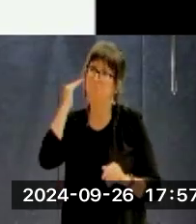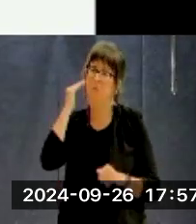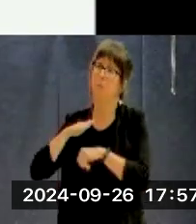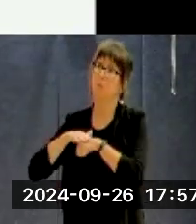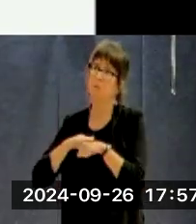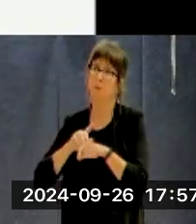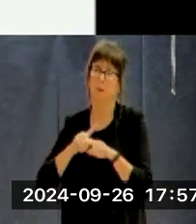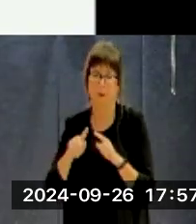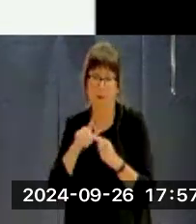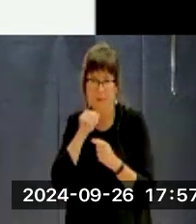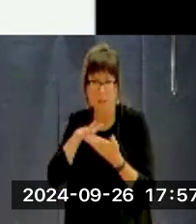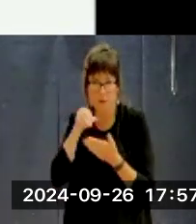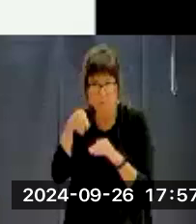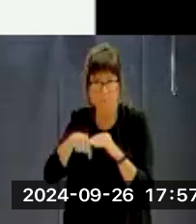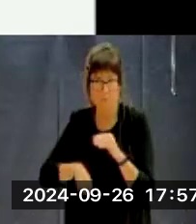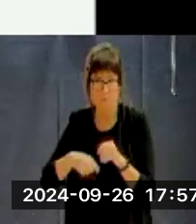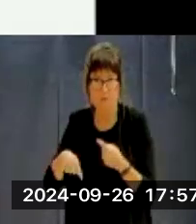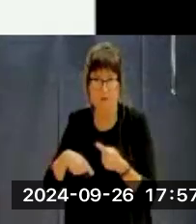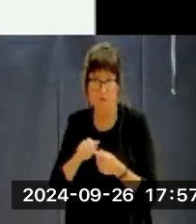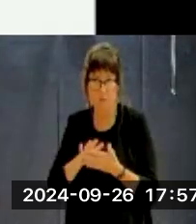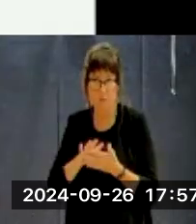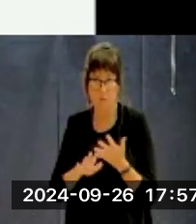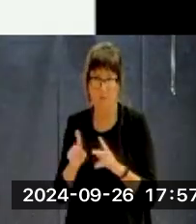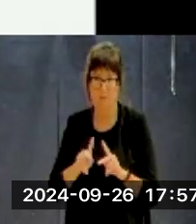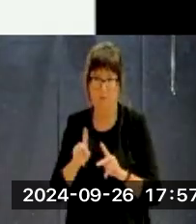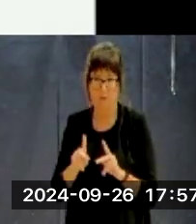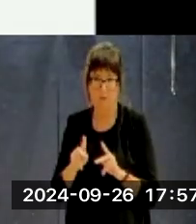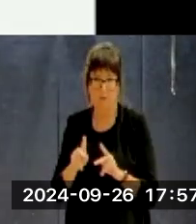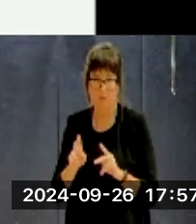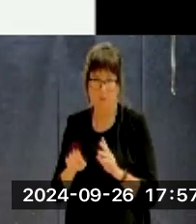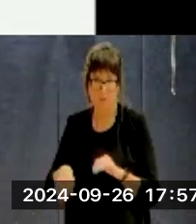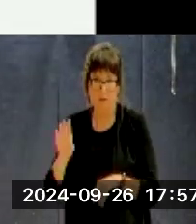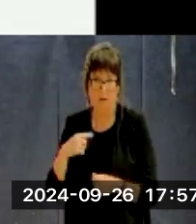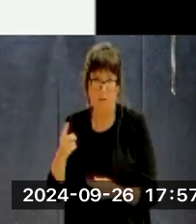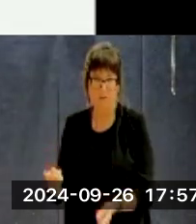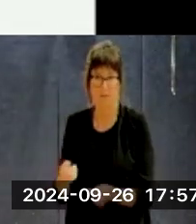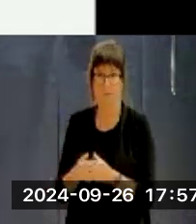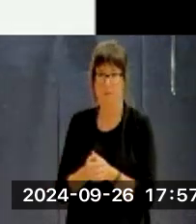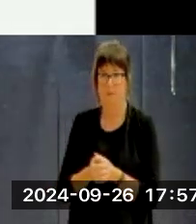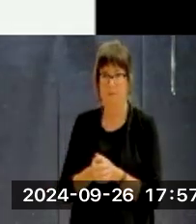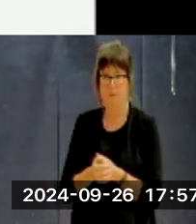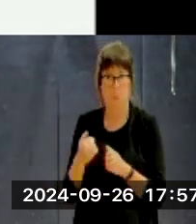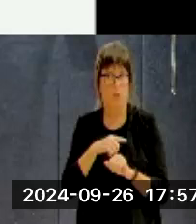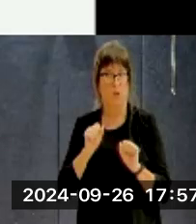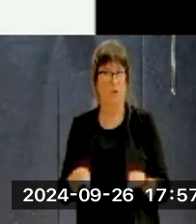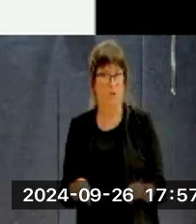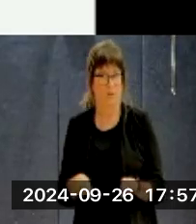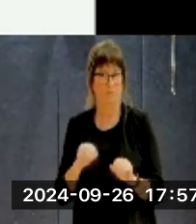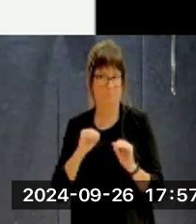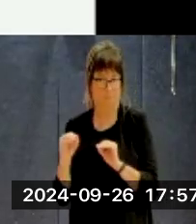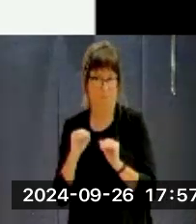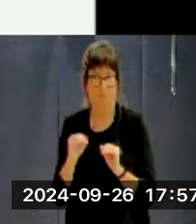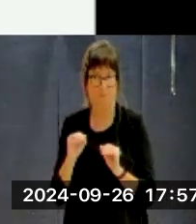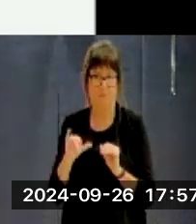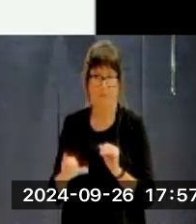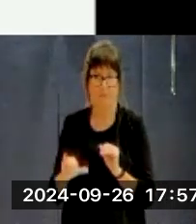taught a lot about growing up. So I think all of these are things that go into changing hearts and minds when it comes to